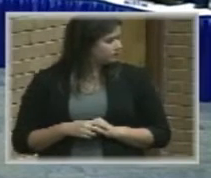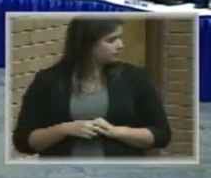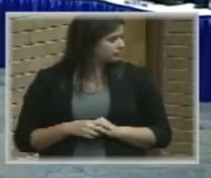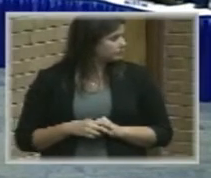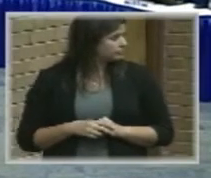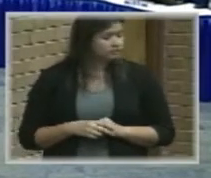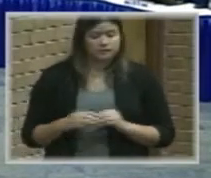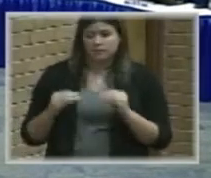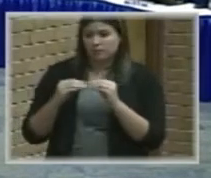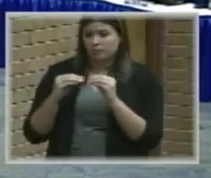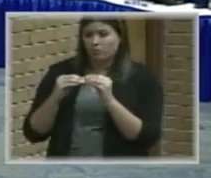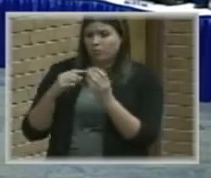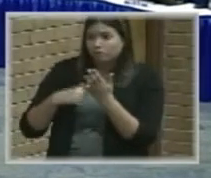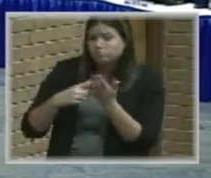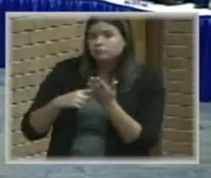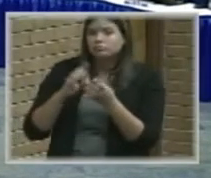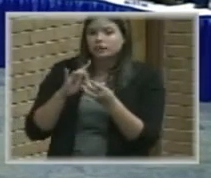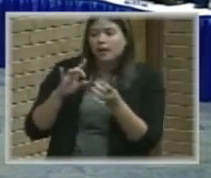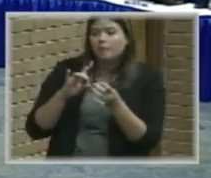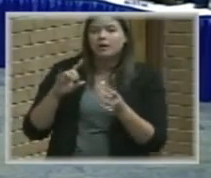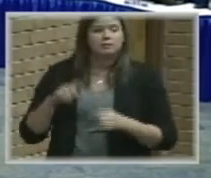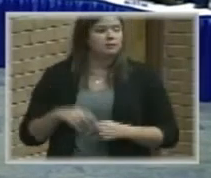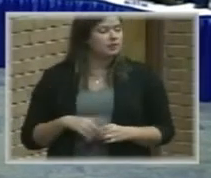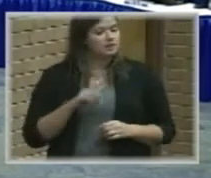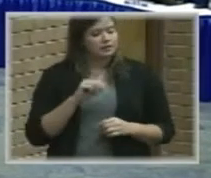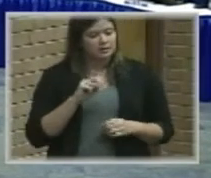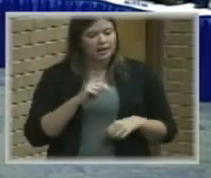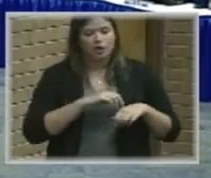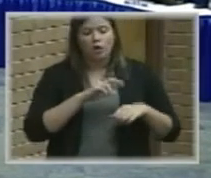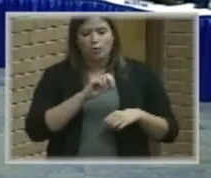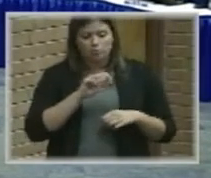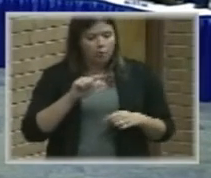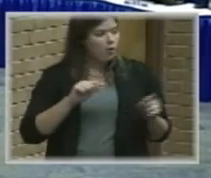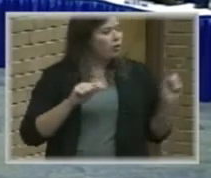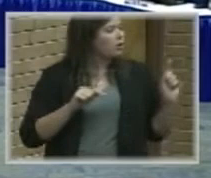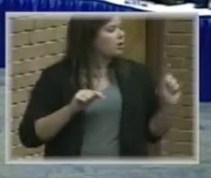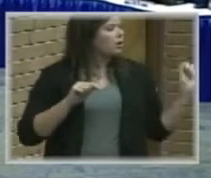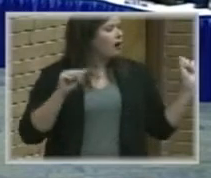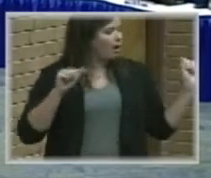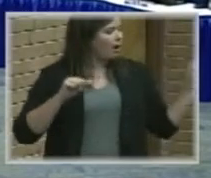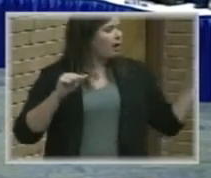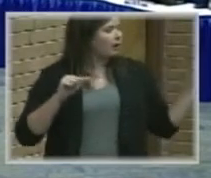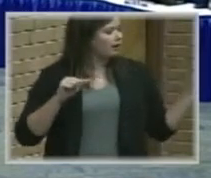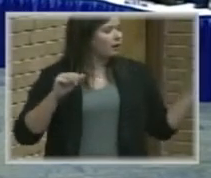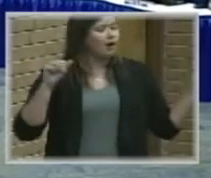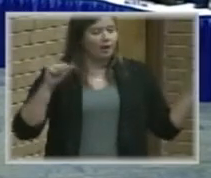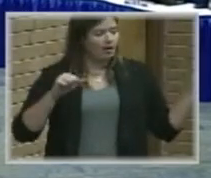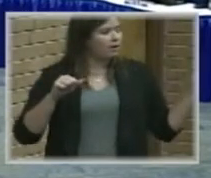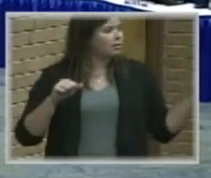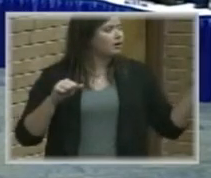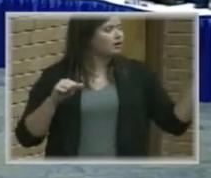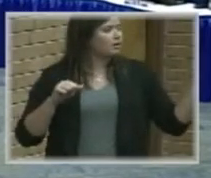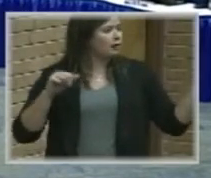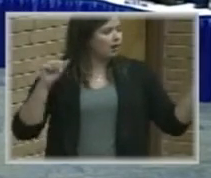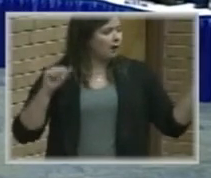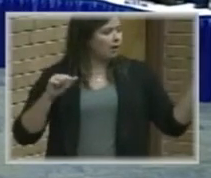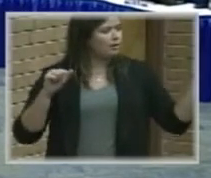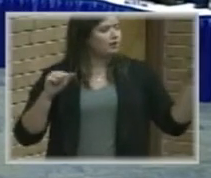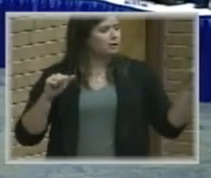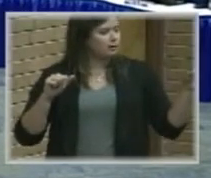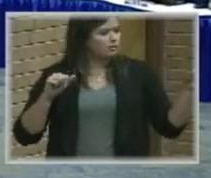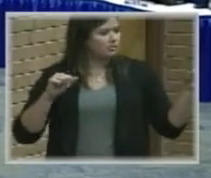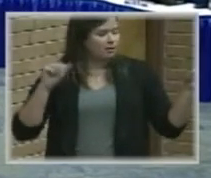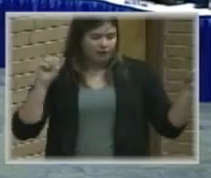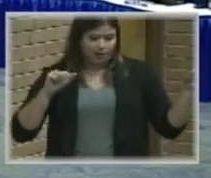Any further comment? Dan, please call the roll. Councilmember DePonzio? Aye. Councilmember Werner? Aye. Councilmember Wilt? Aye.